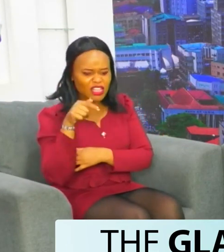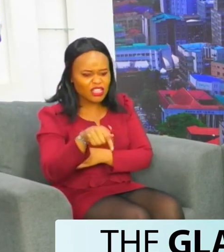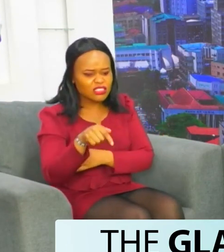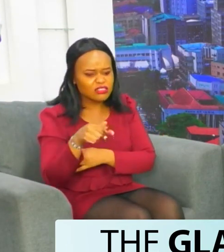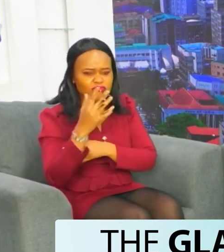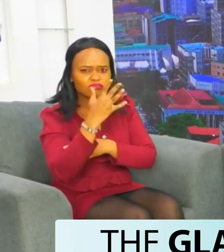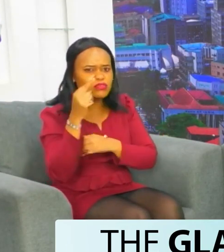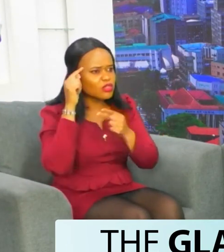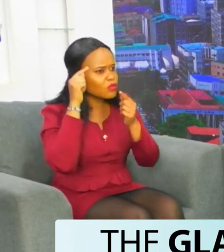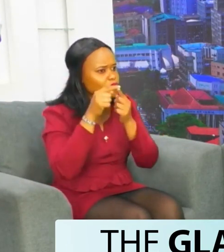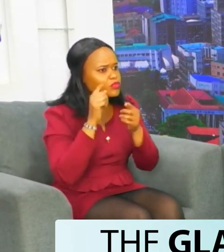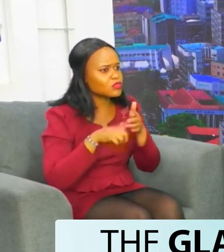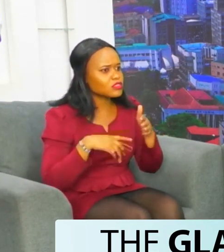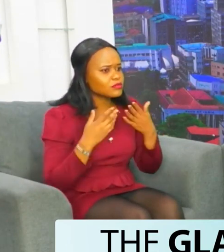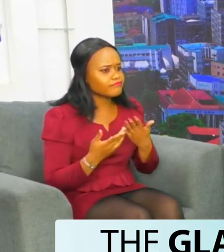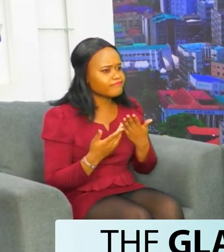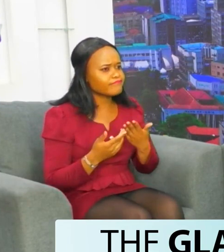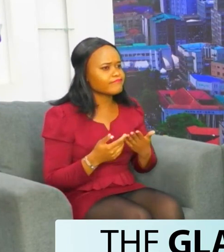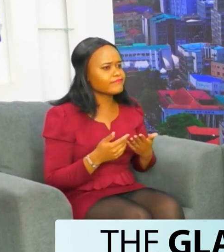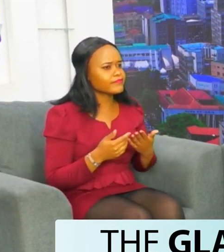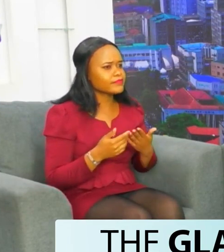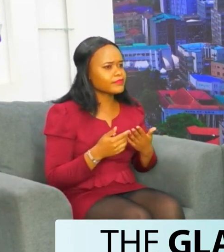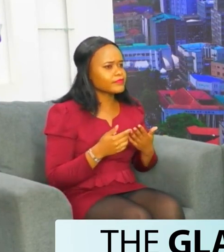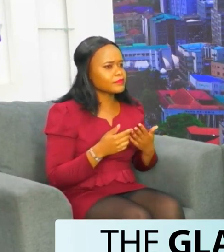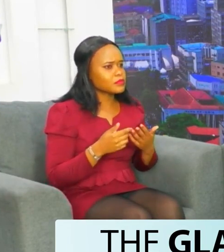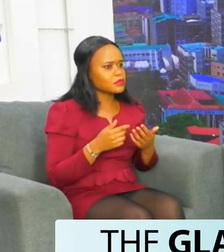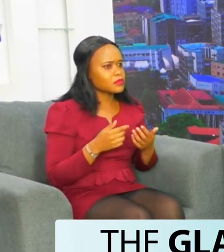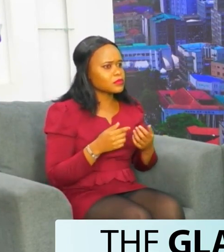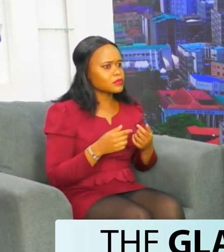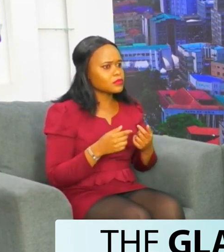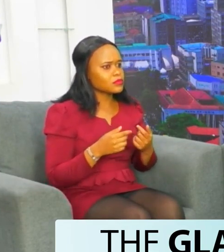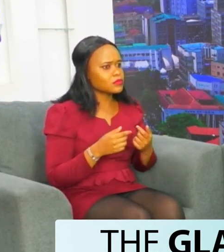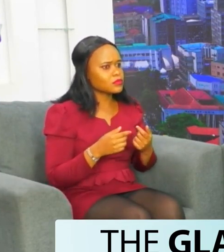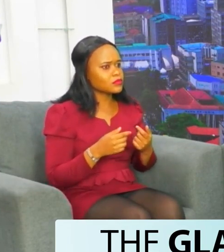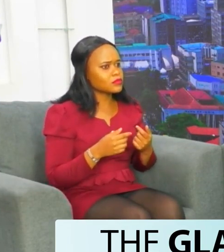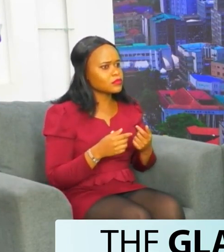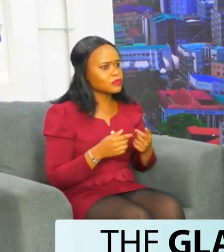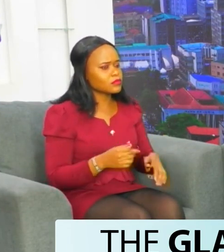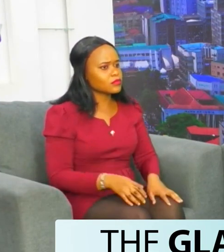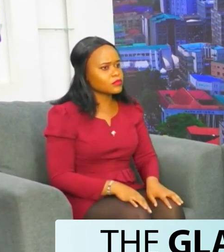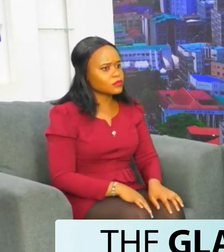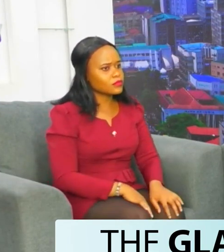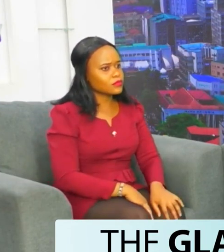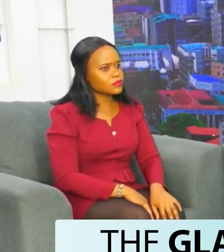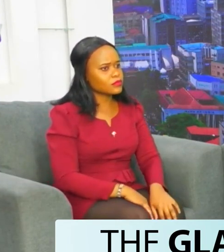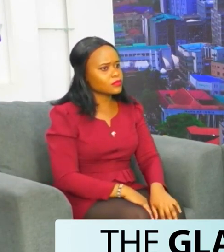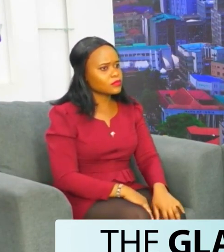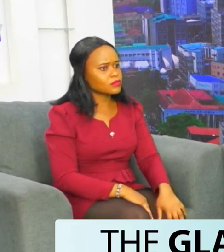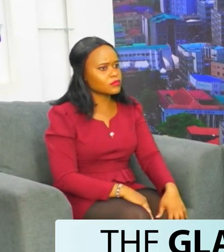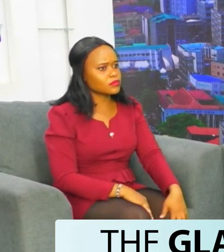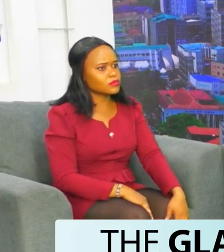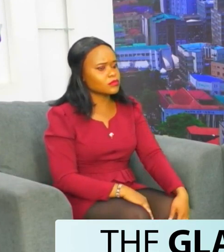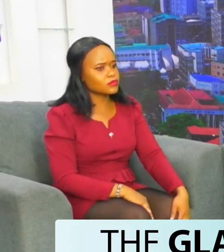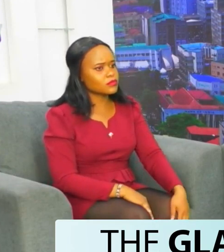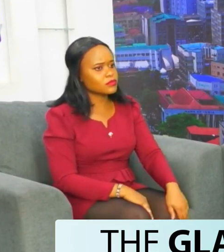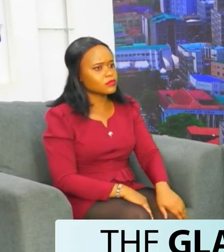when you won the pageantry, and it was decided to do some farming or something.